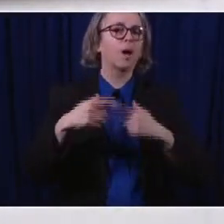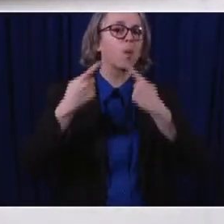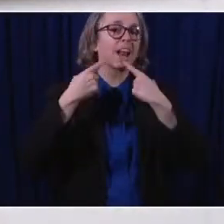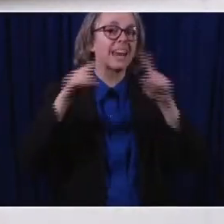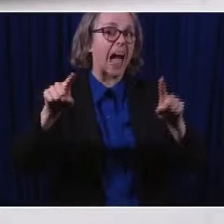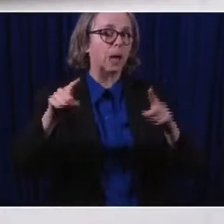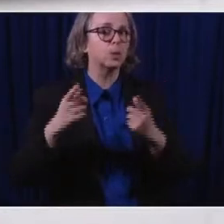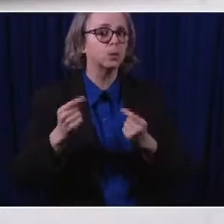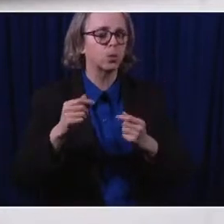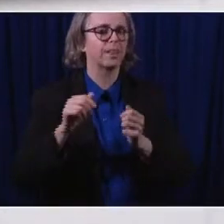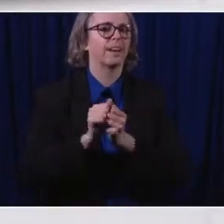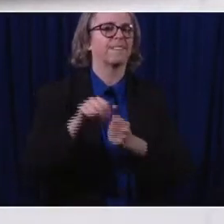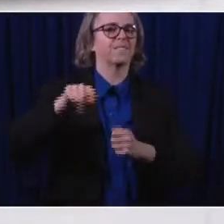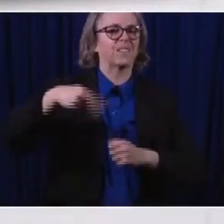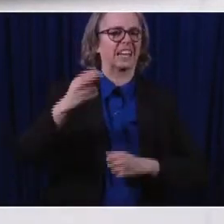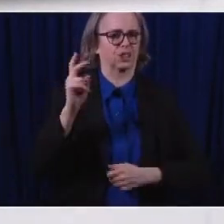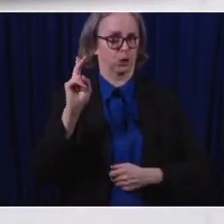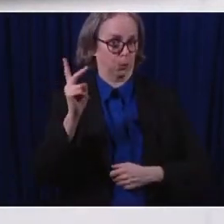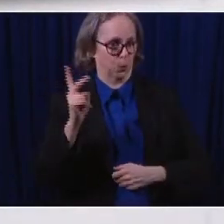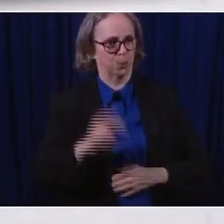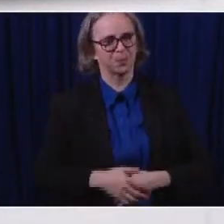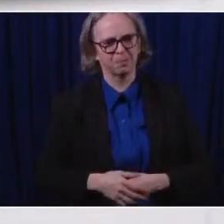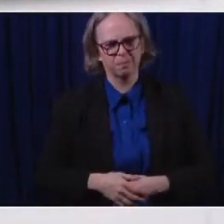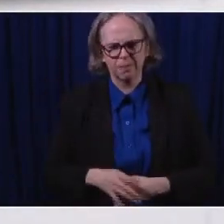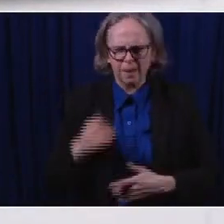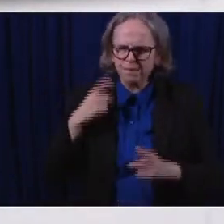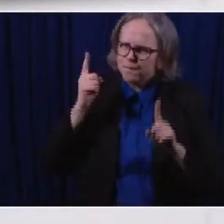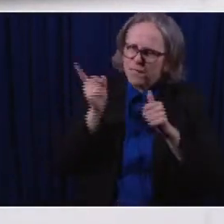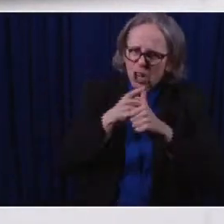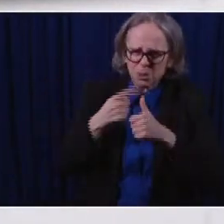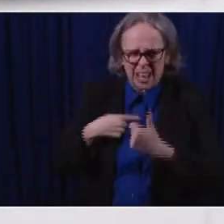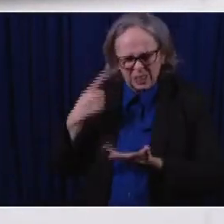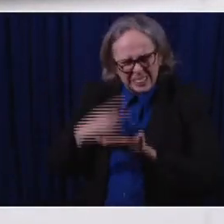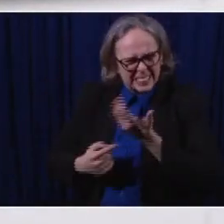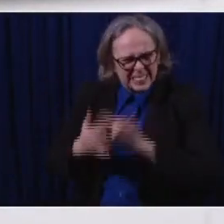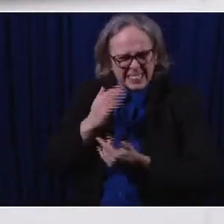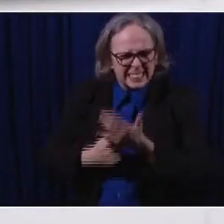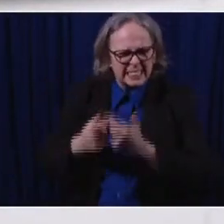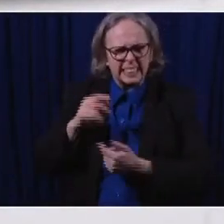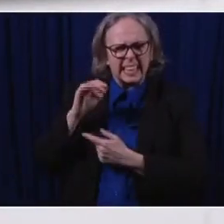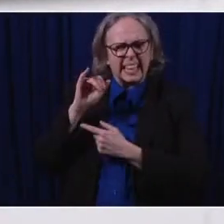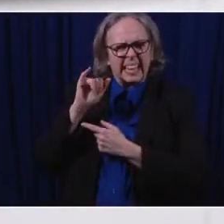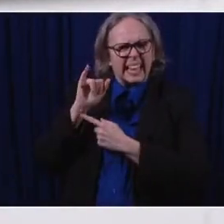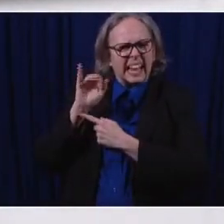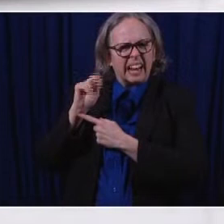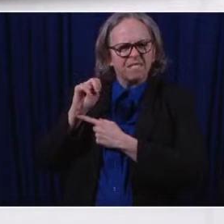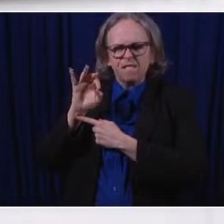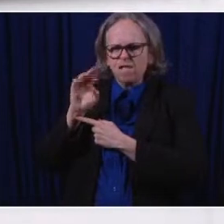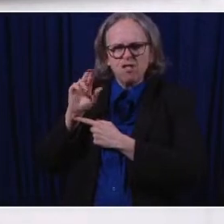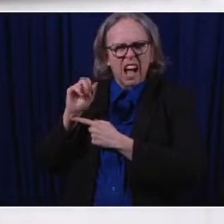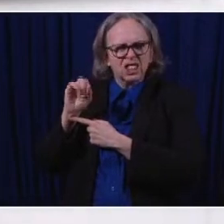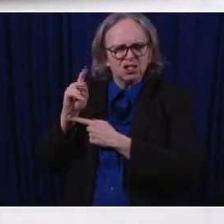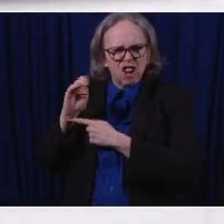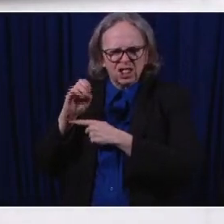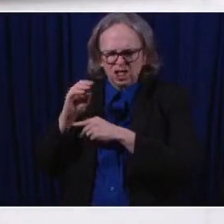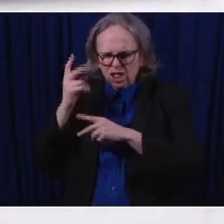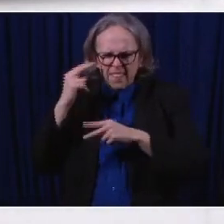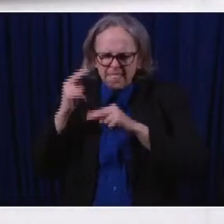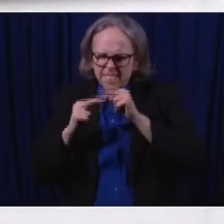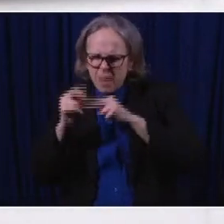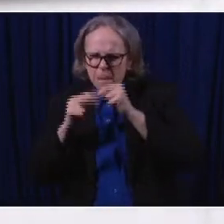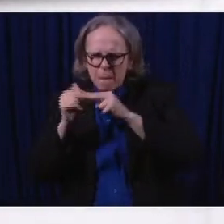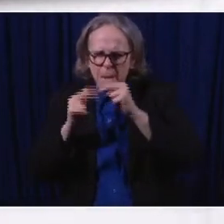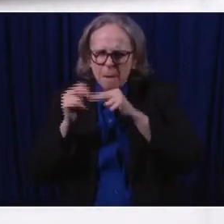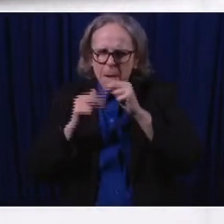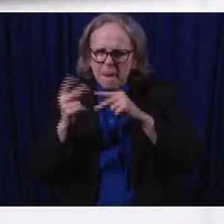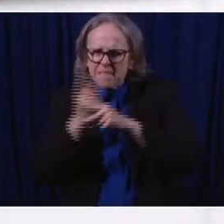we take the infrastructure that we're putting together for this and then let the whole community benefit from it. And that's exactly what we're